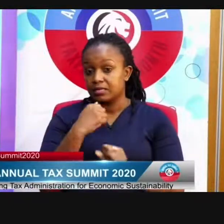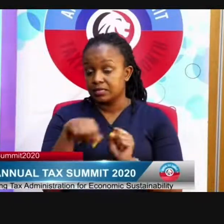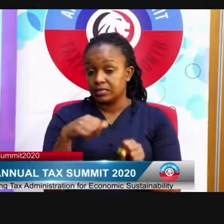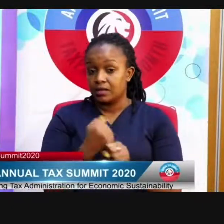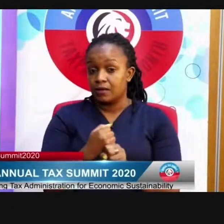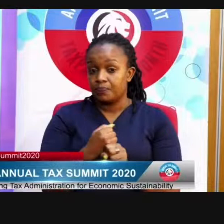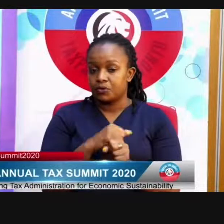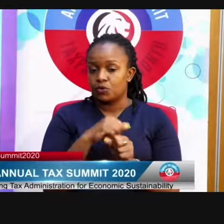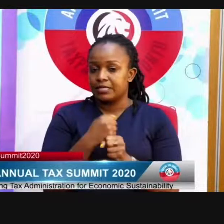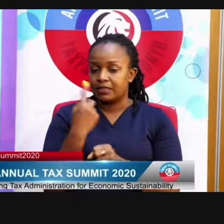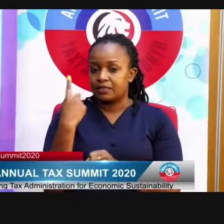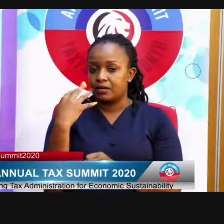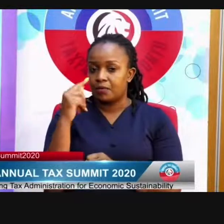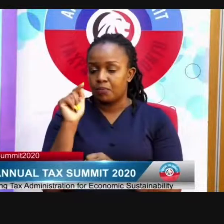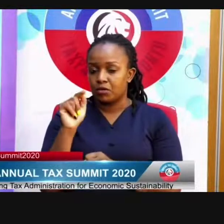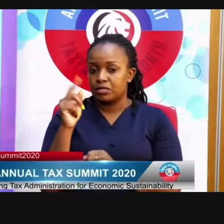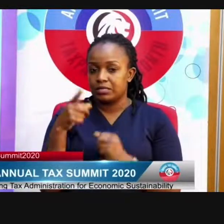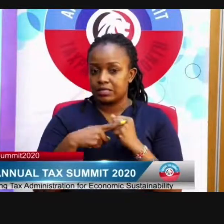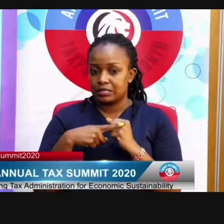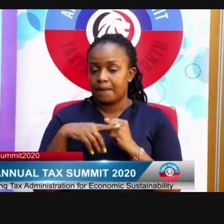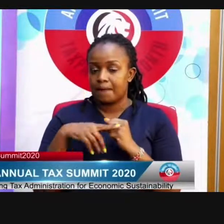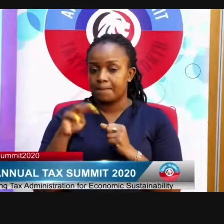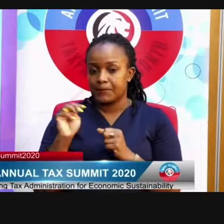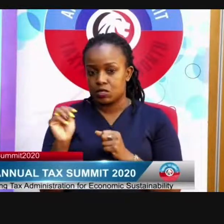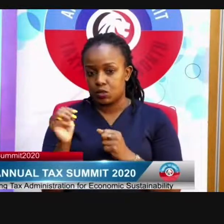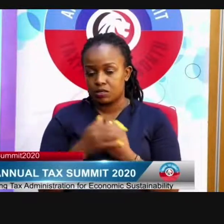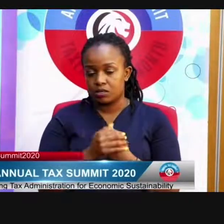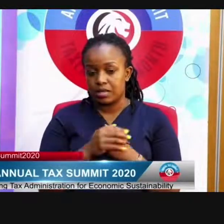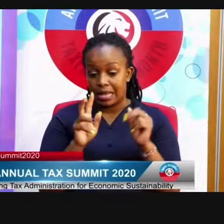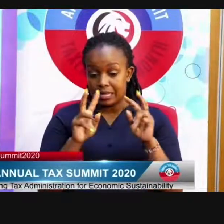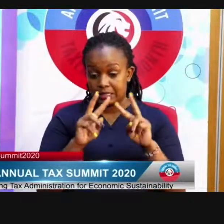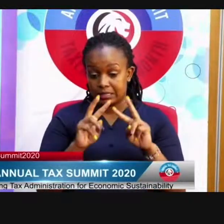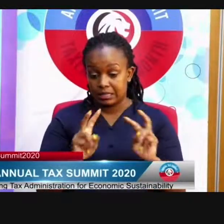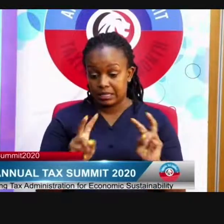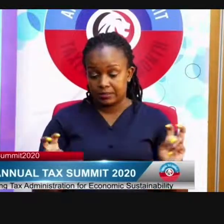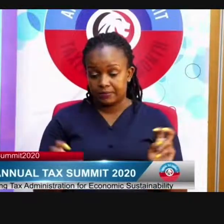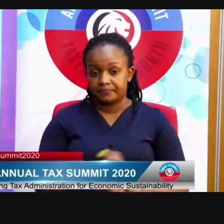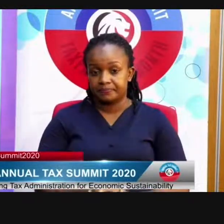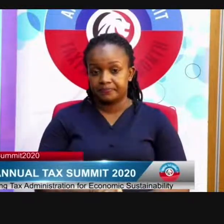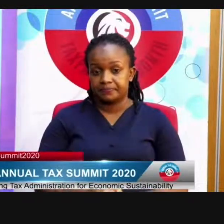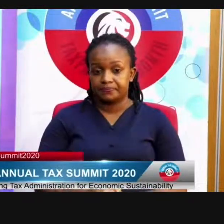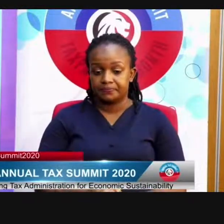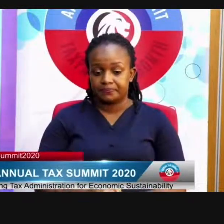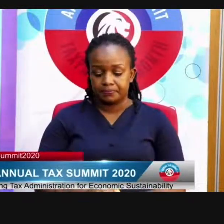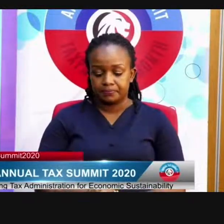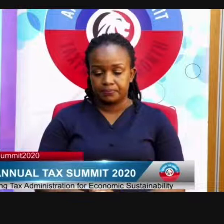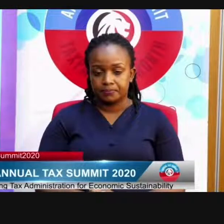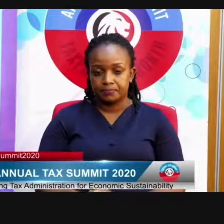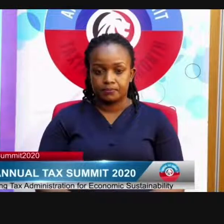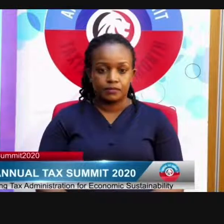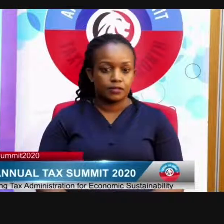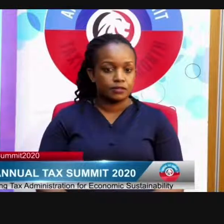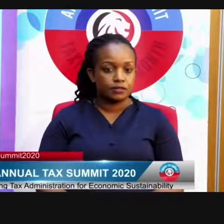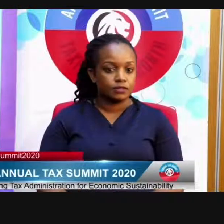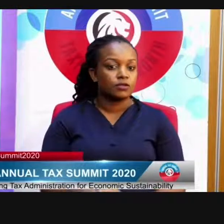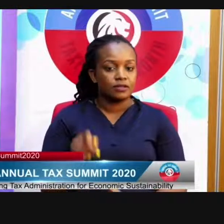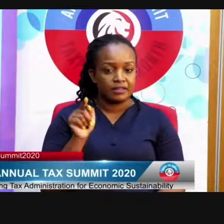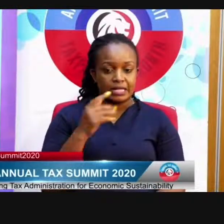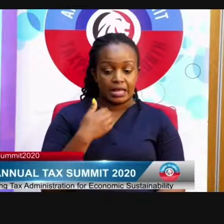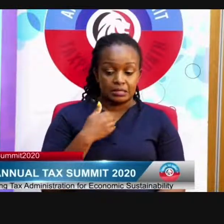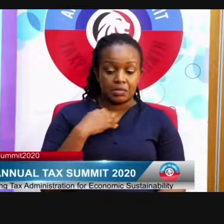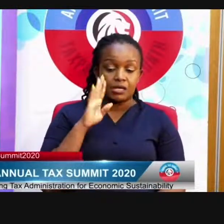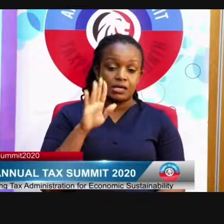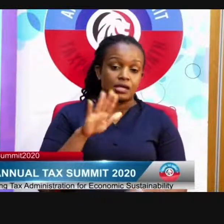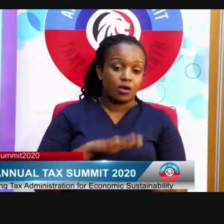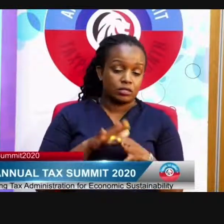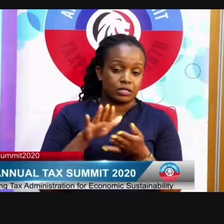assessments overall. So again, as I said, that has kind of put us in a good space, in that we've migrated